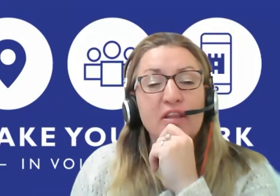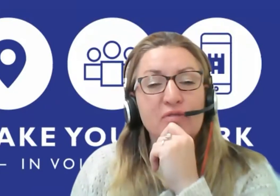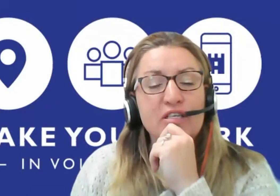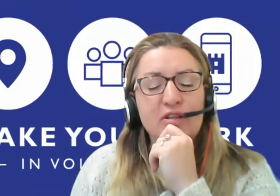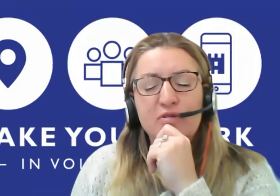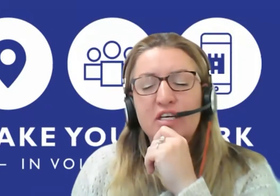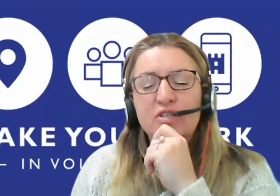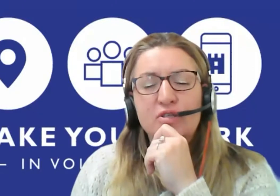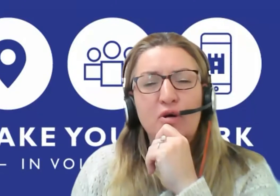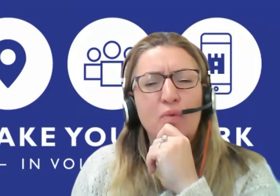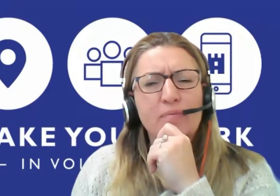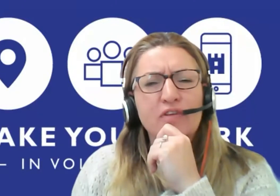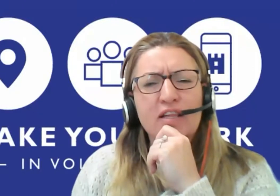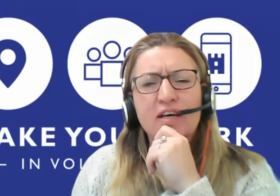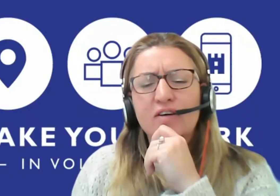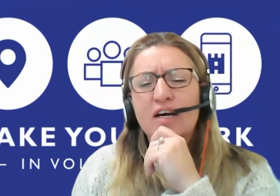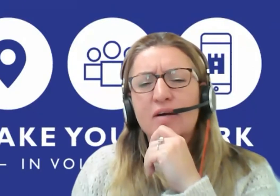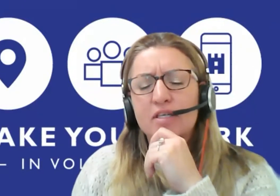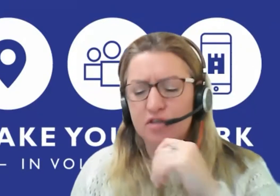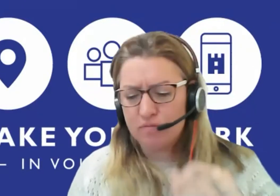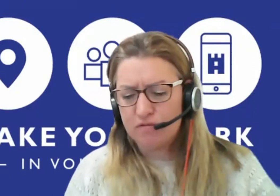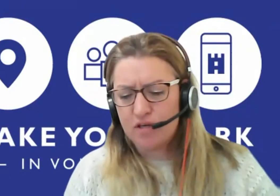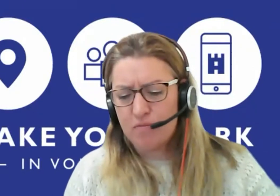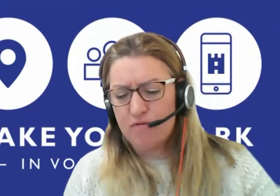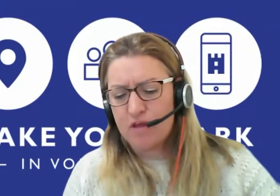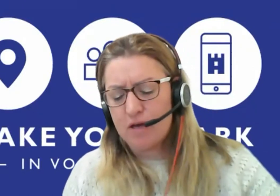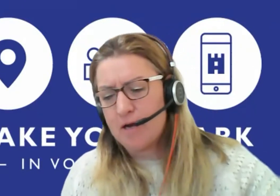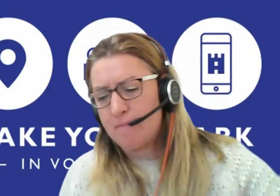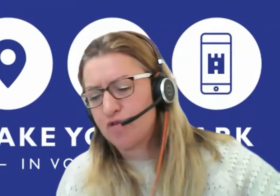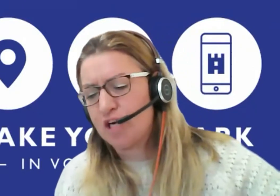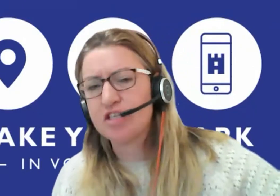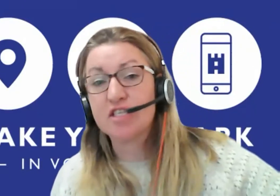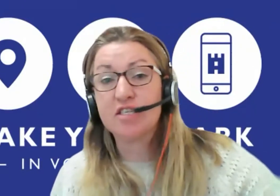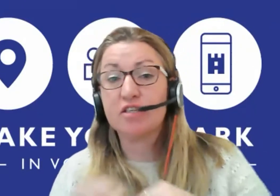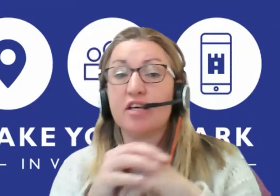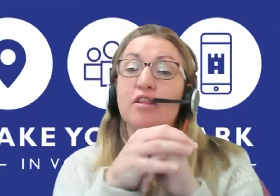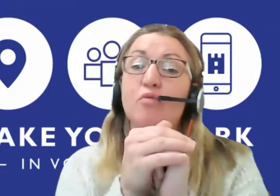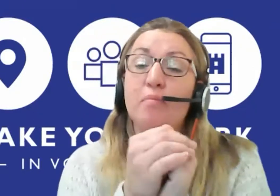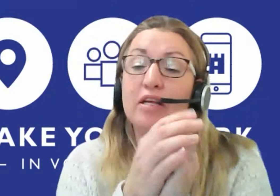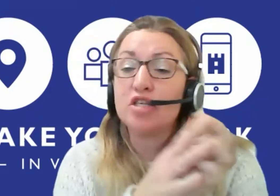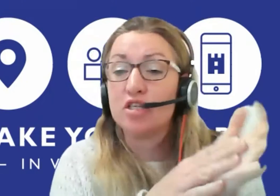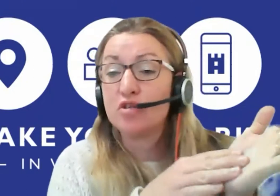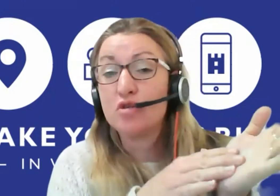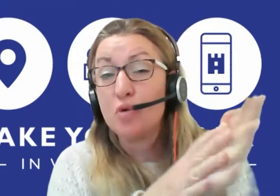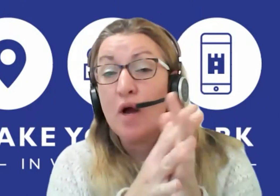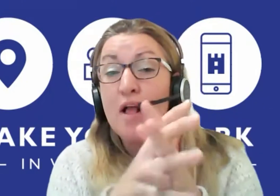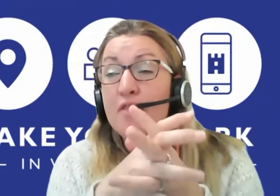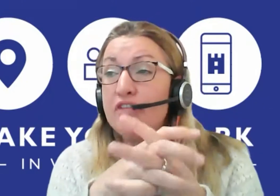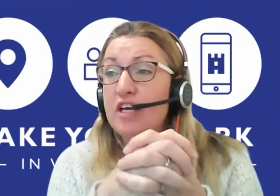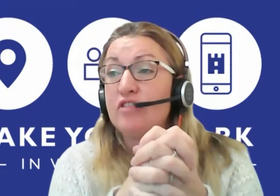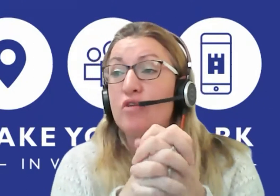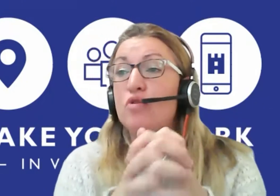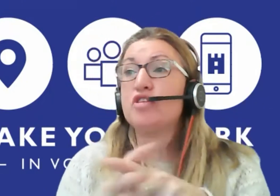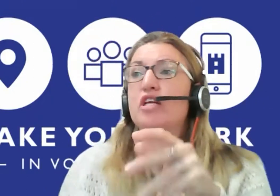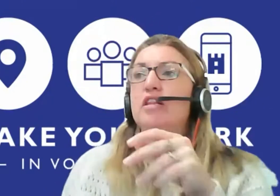follow-up, I think, reading through the NatureScot website there in terms of some of the strategies and such like that were mentioned. So